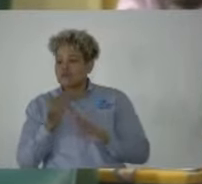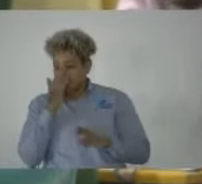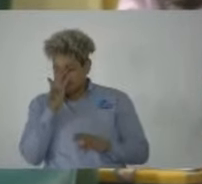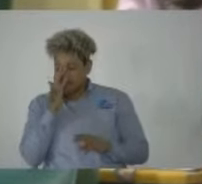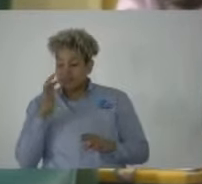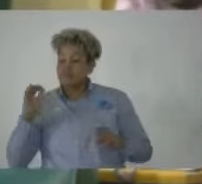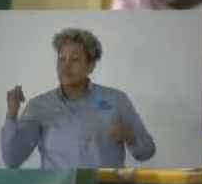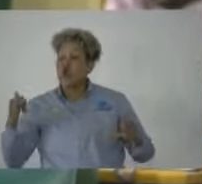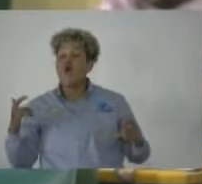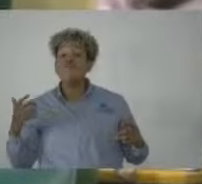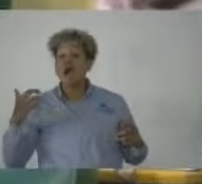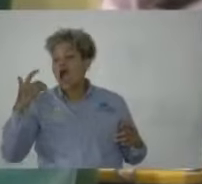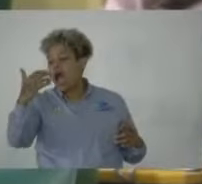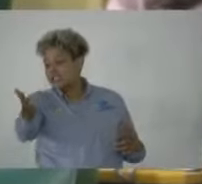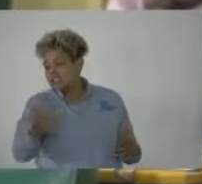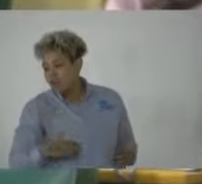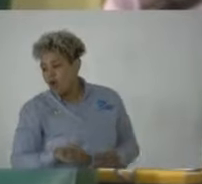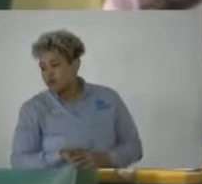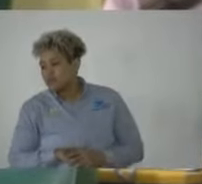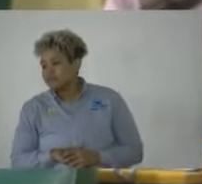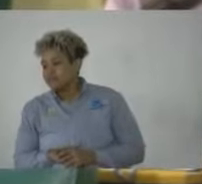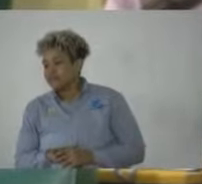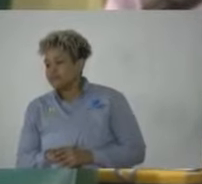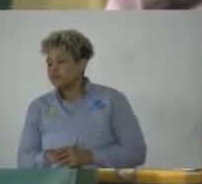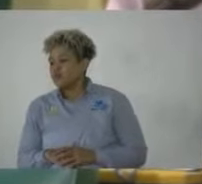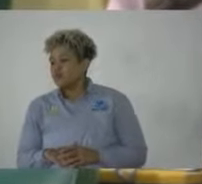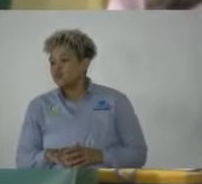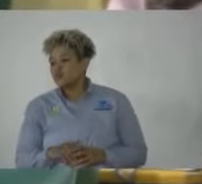Fast forward, Madam Speaker, to